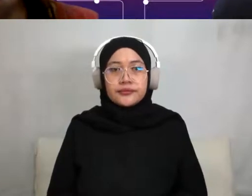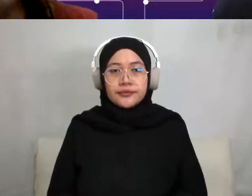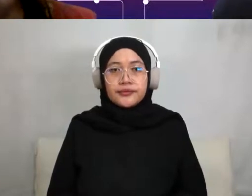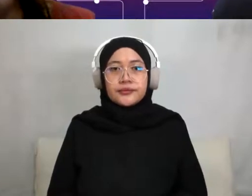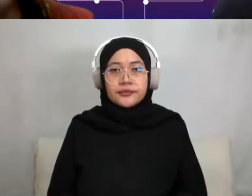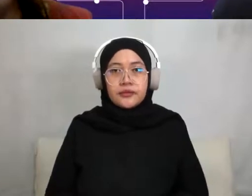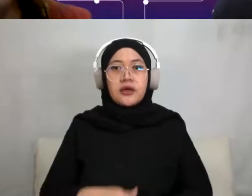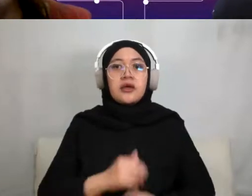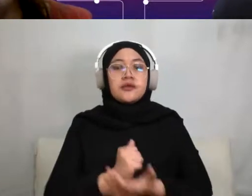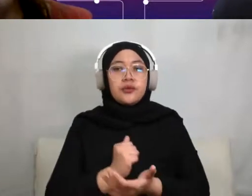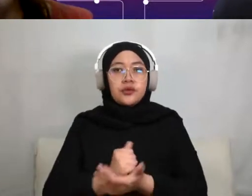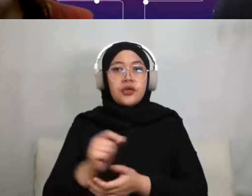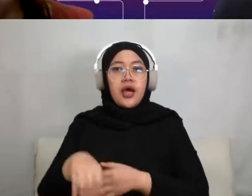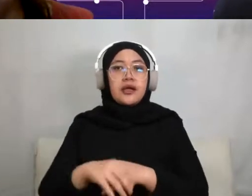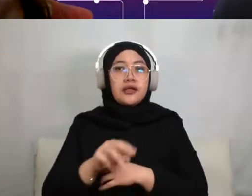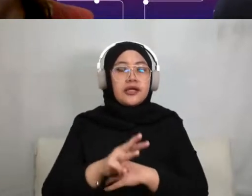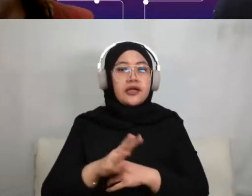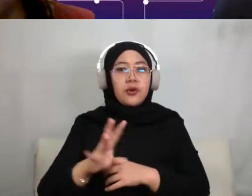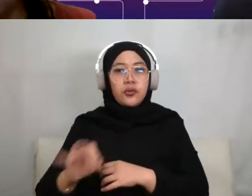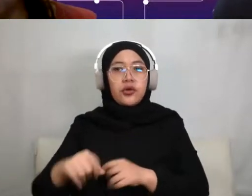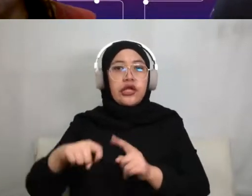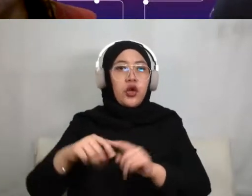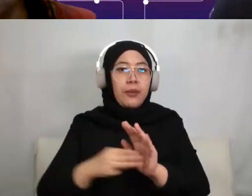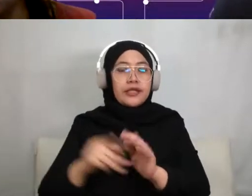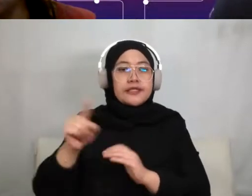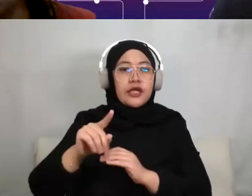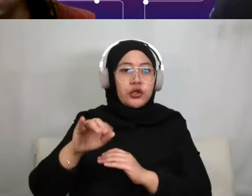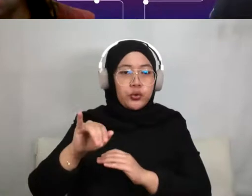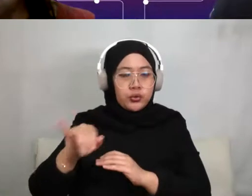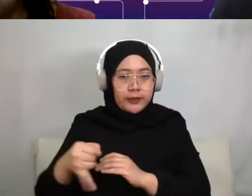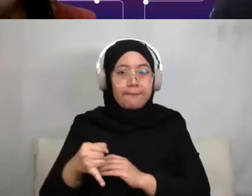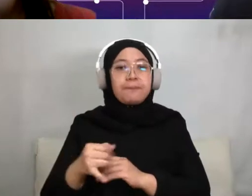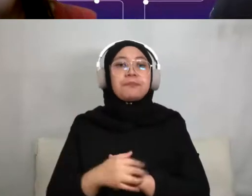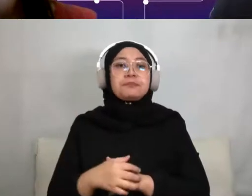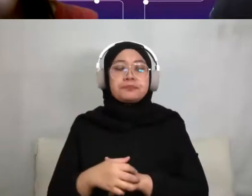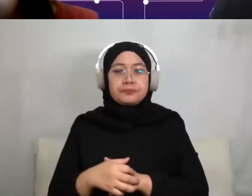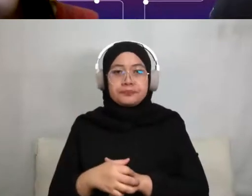It has got 395, 400 kilowatt hour battery size.